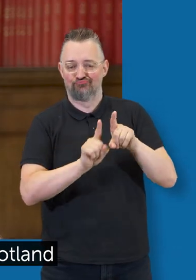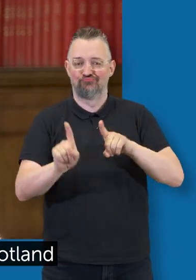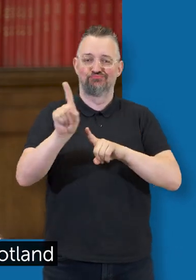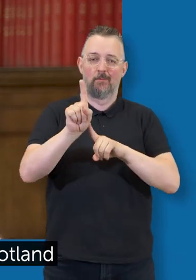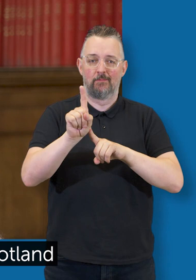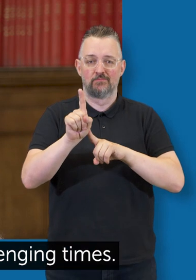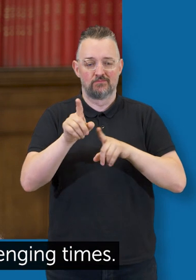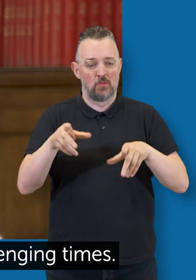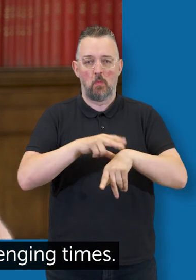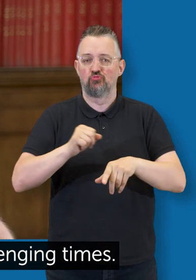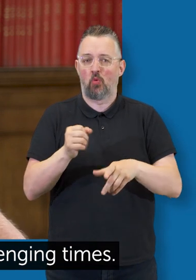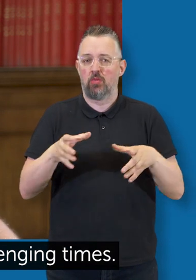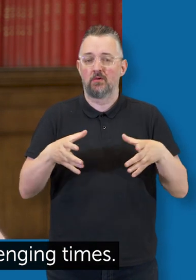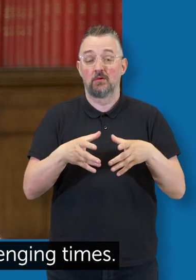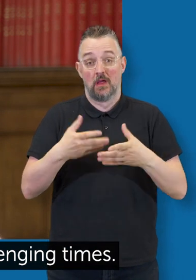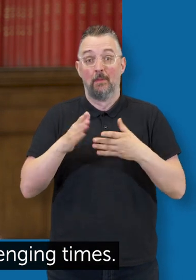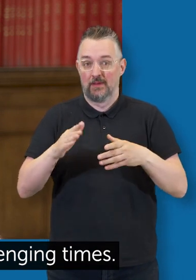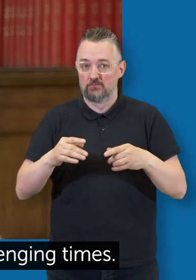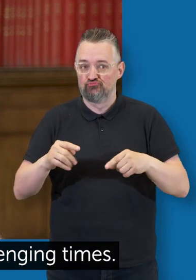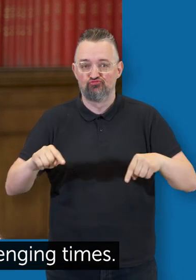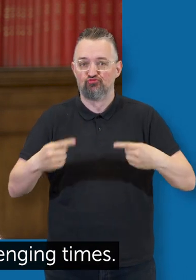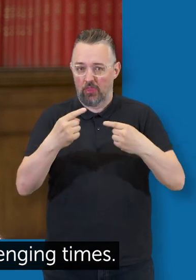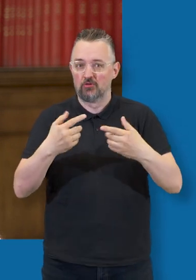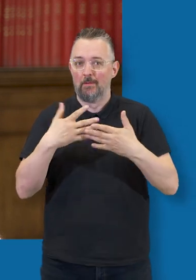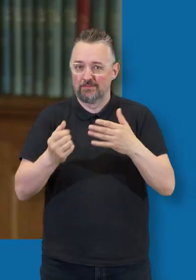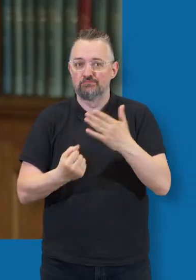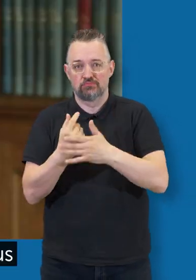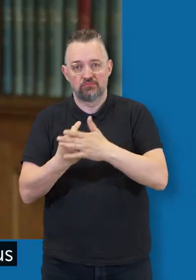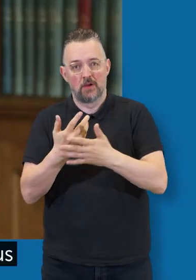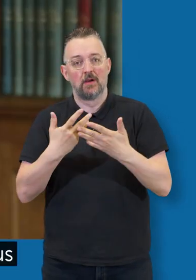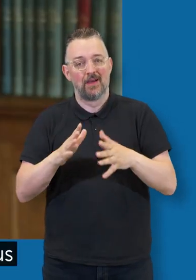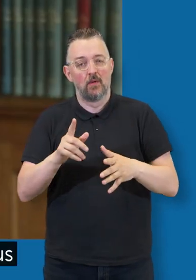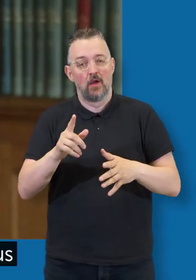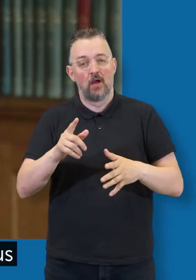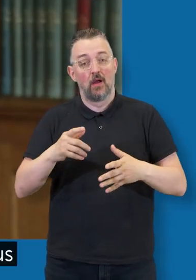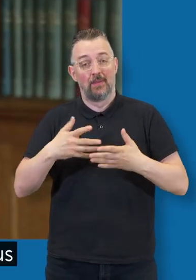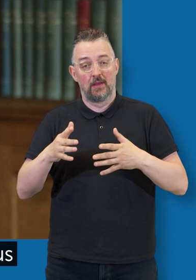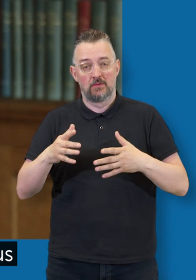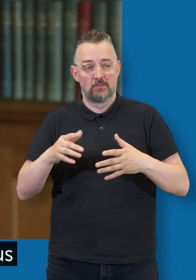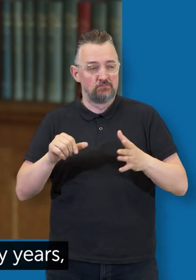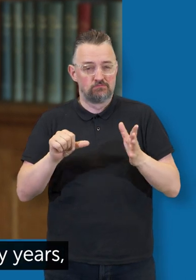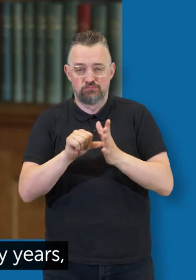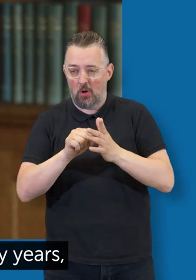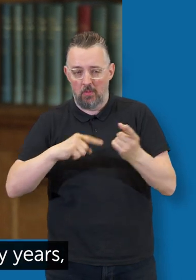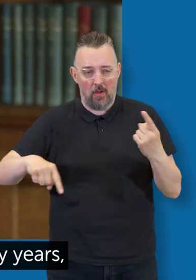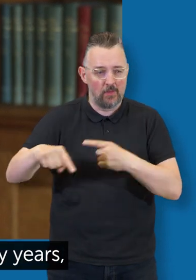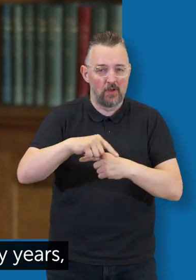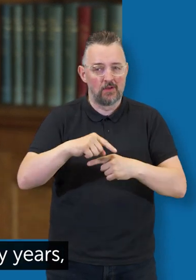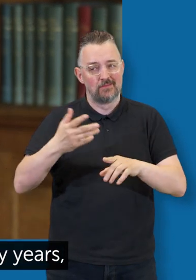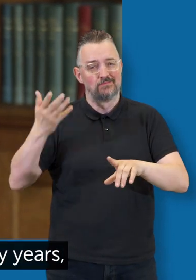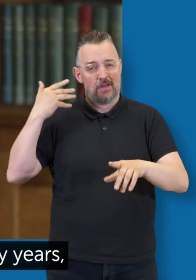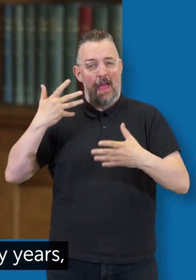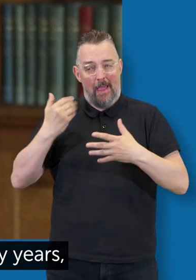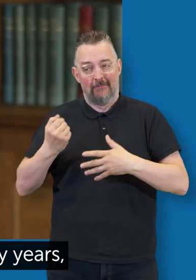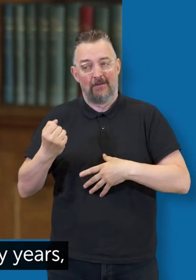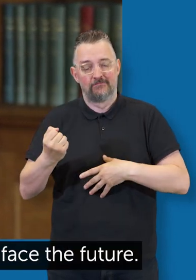police service of Scotland and led it through some really, really challenging times. But I think after some enormous difficulties and challenges in the